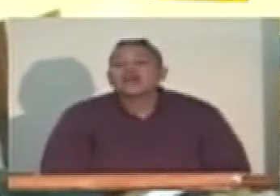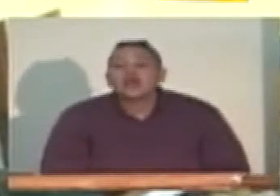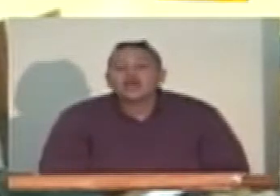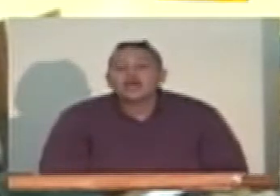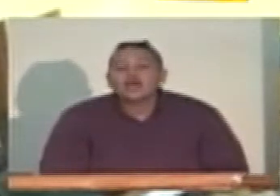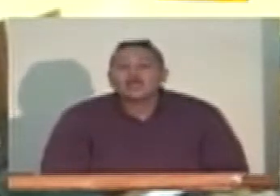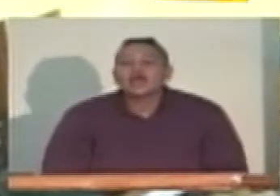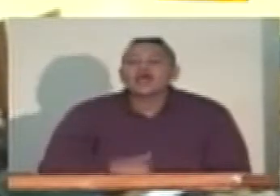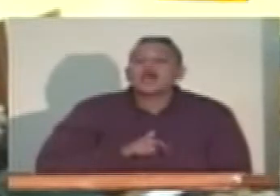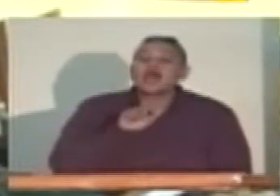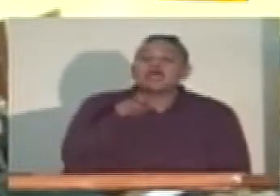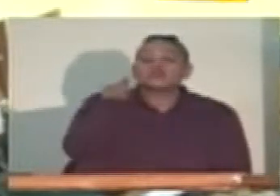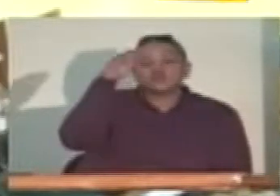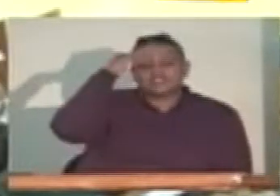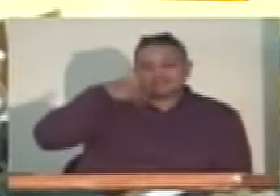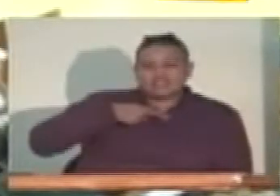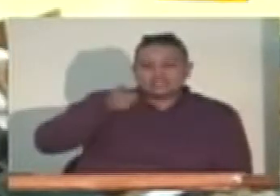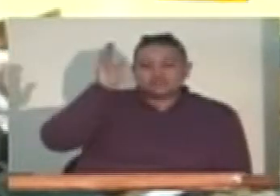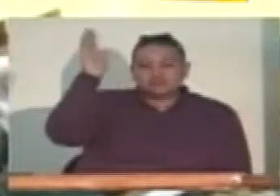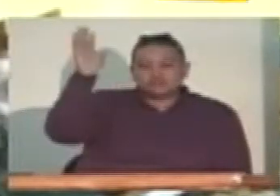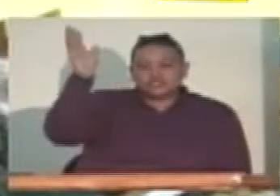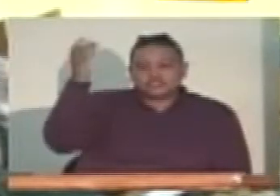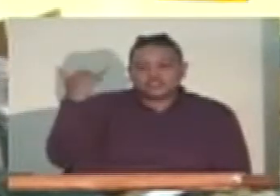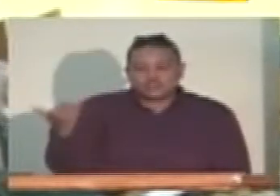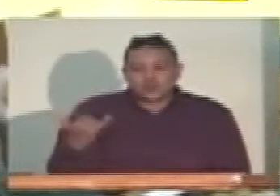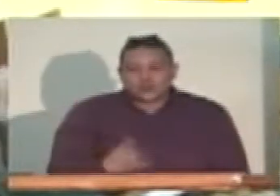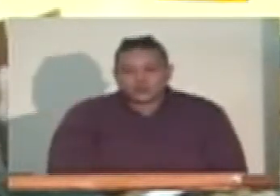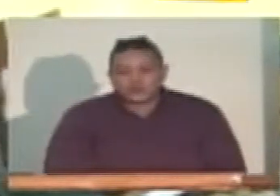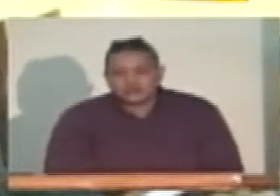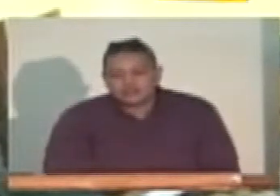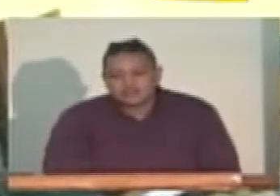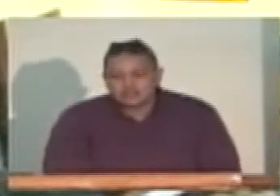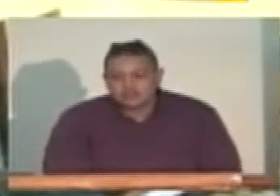I ask that you invite him to make his presentation. Thank you.